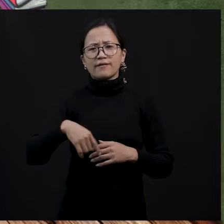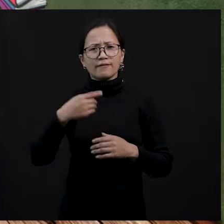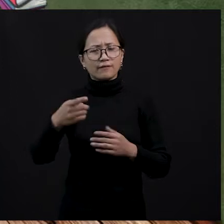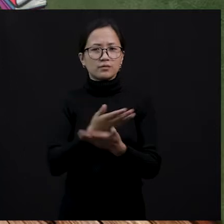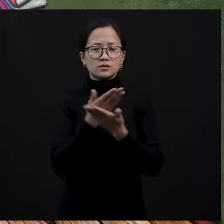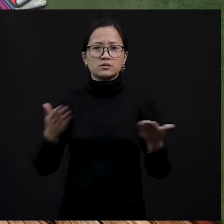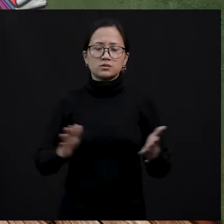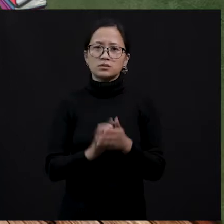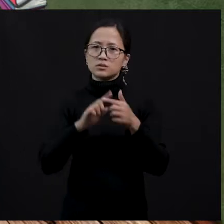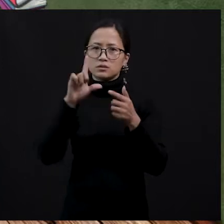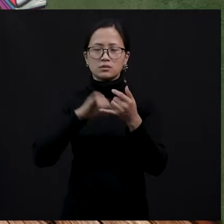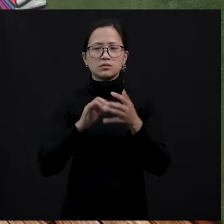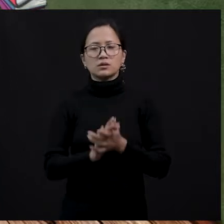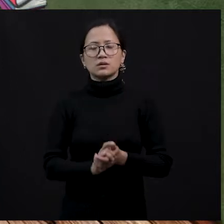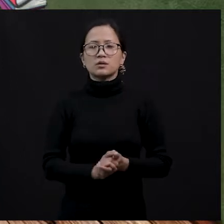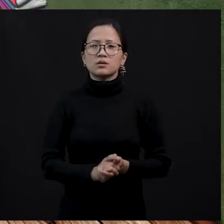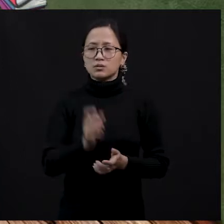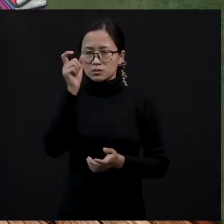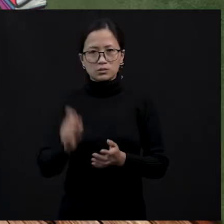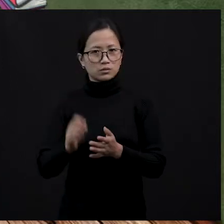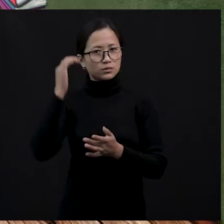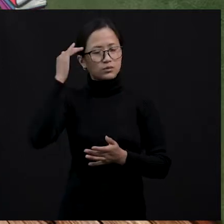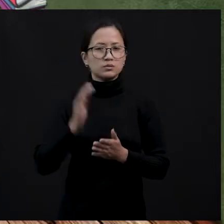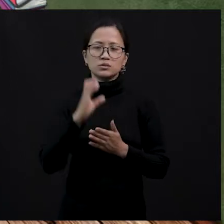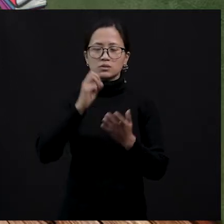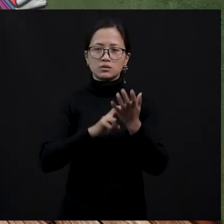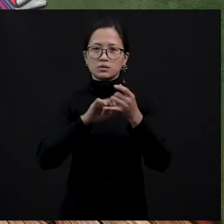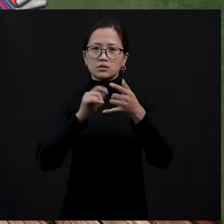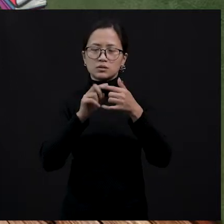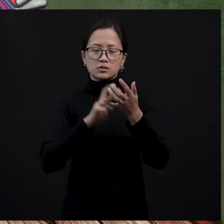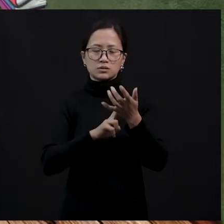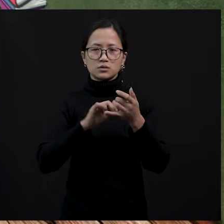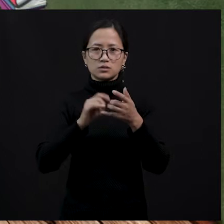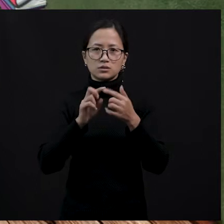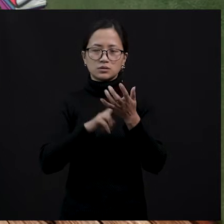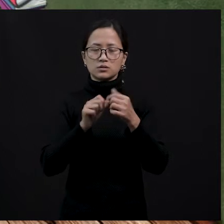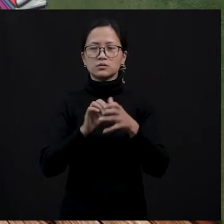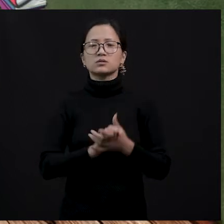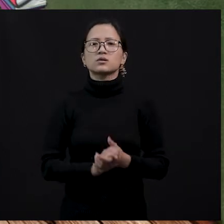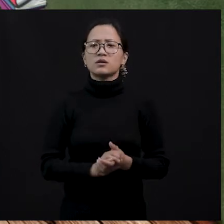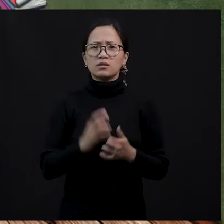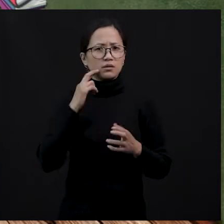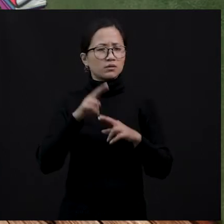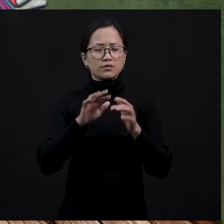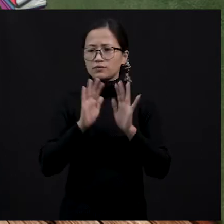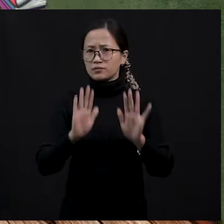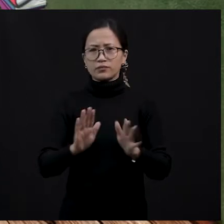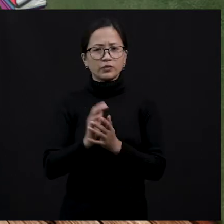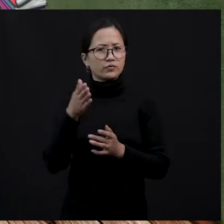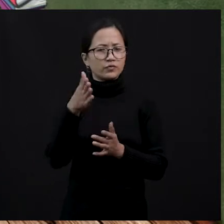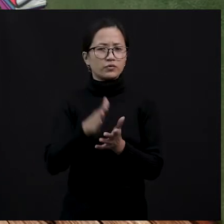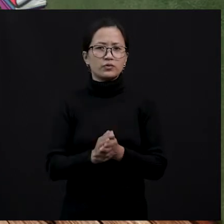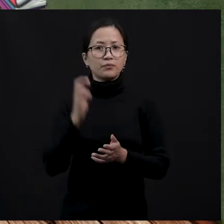else. He's a very dedicated person, known to be very conscientious. But if he has no memories, then he